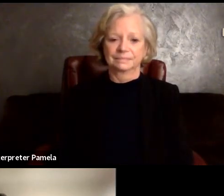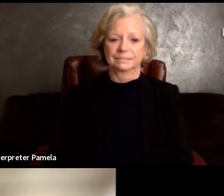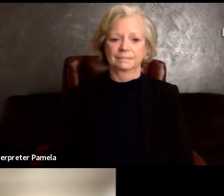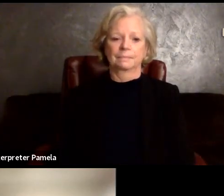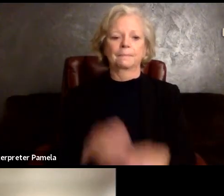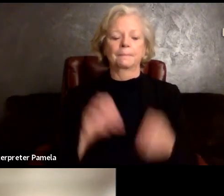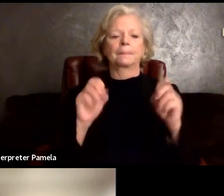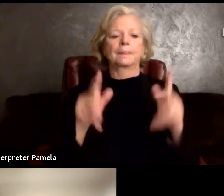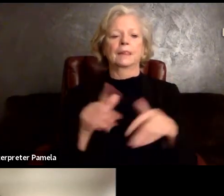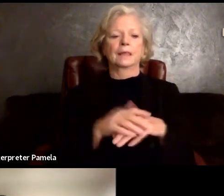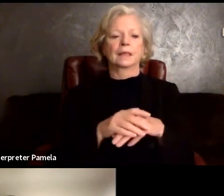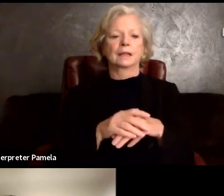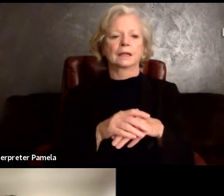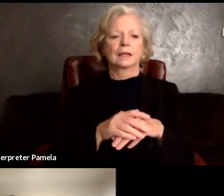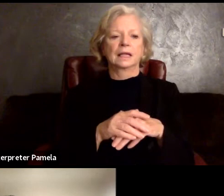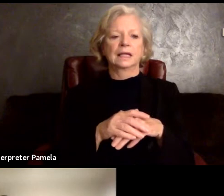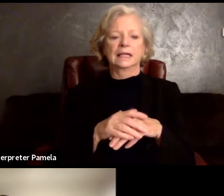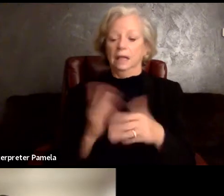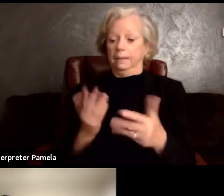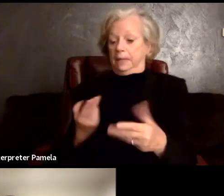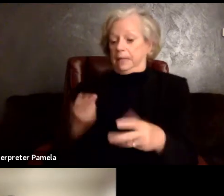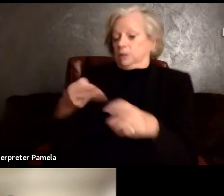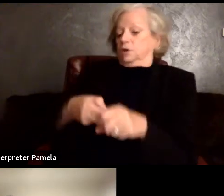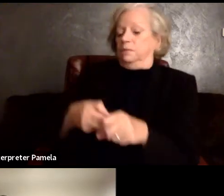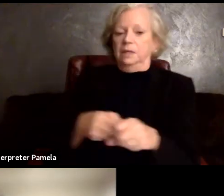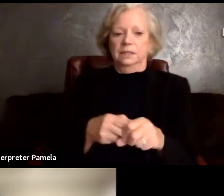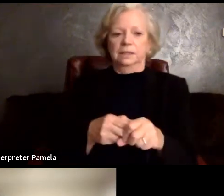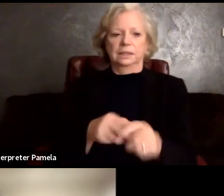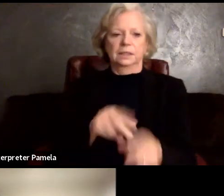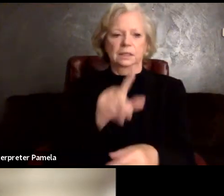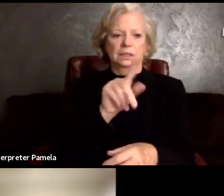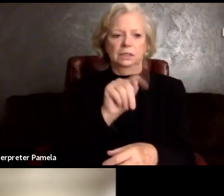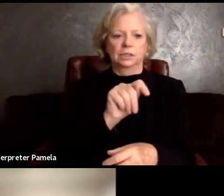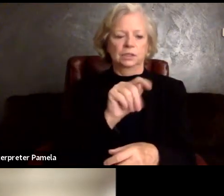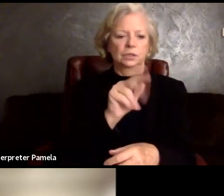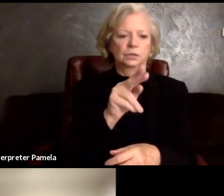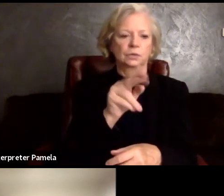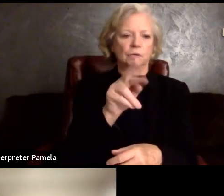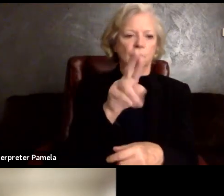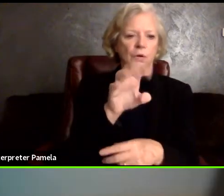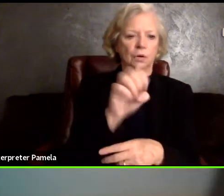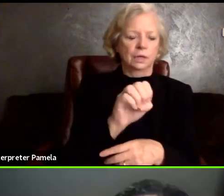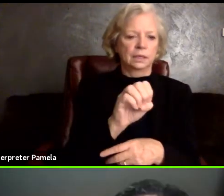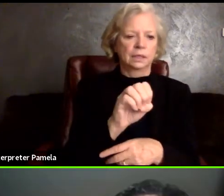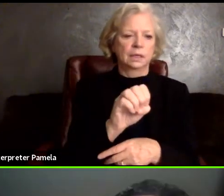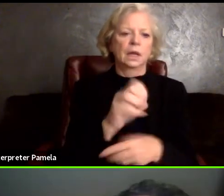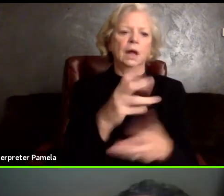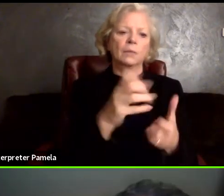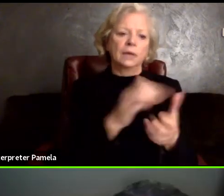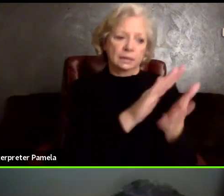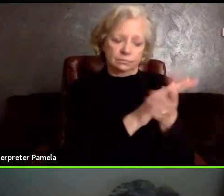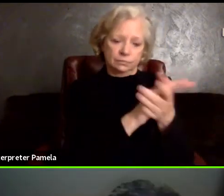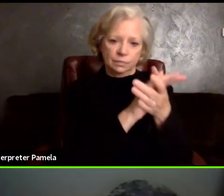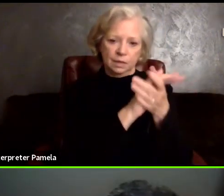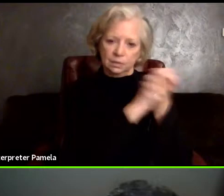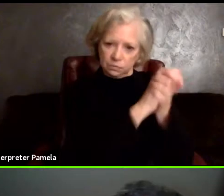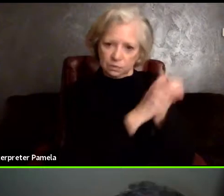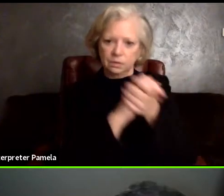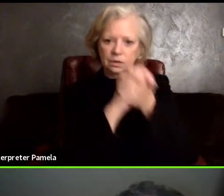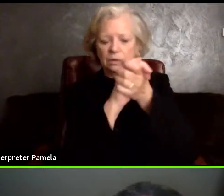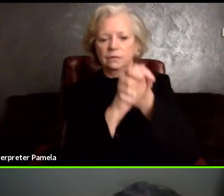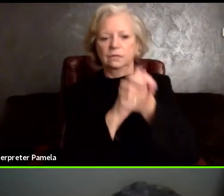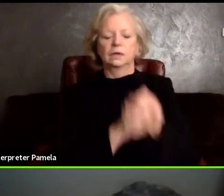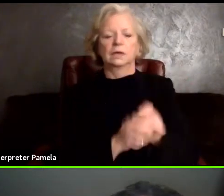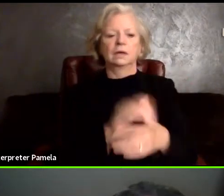I'm going to take some liberties and just jump in and give a huge shout out to you, Michelle and Lisa, for really making this